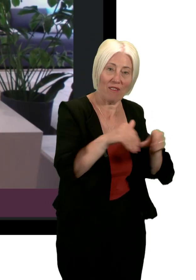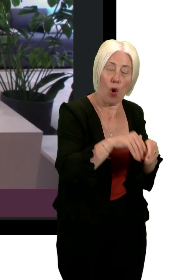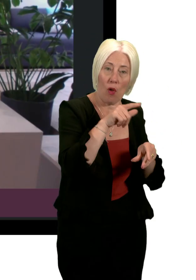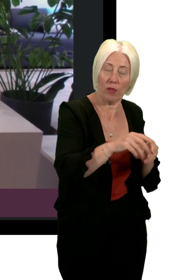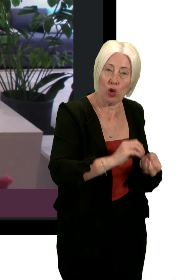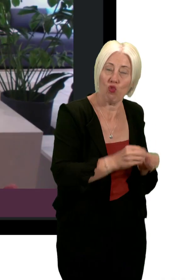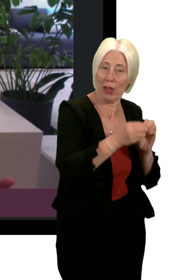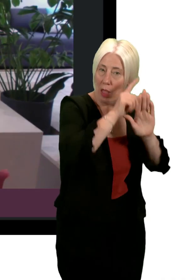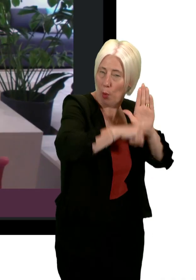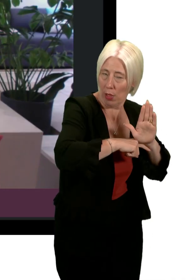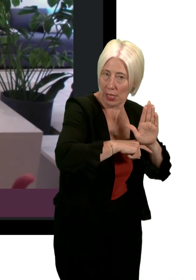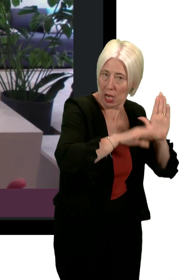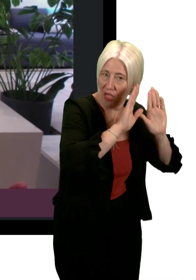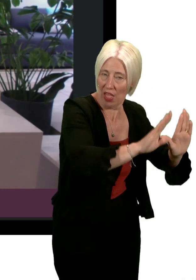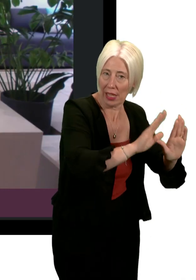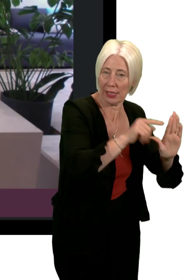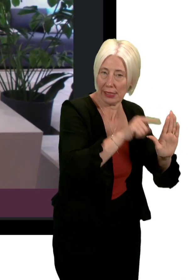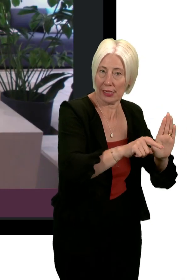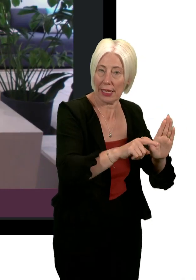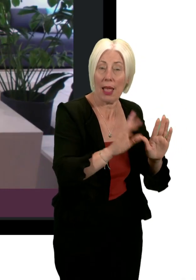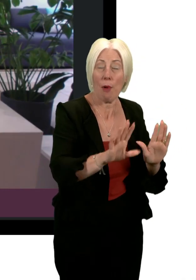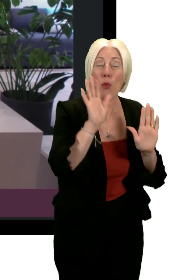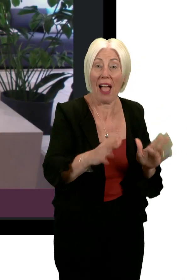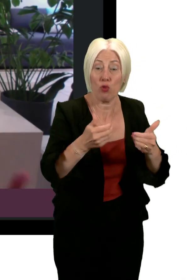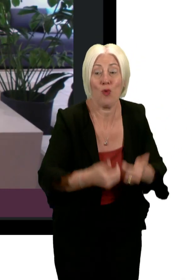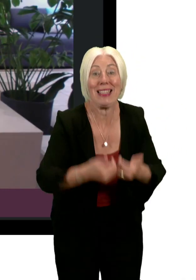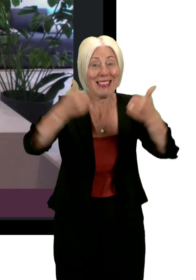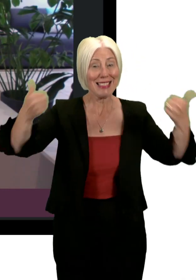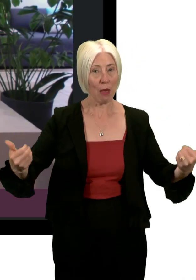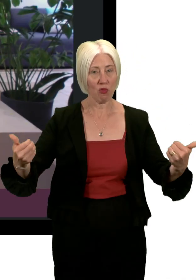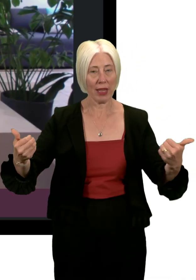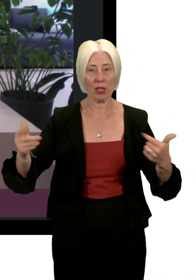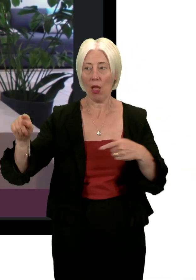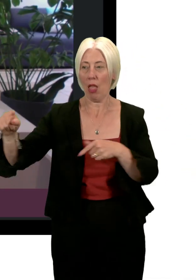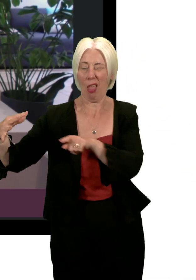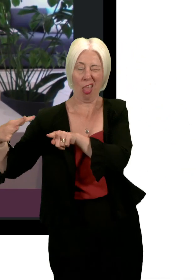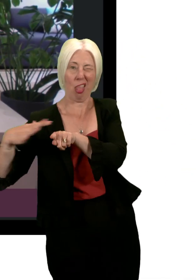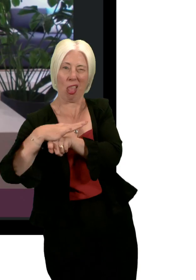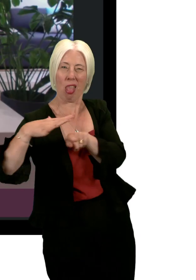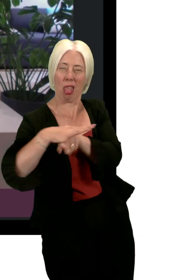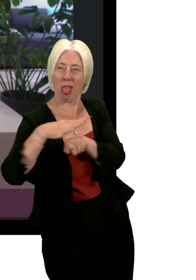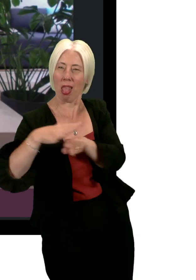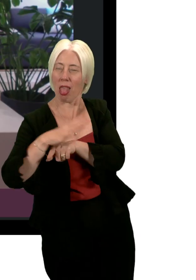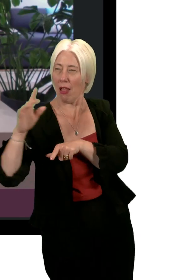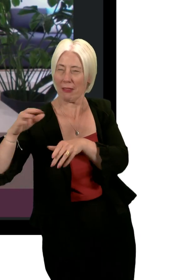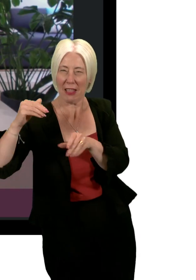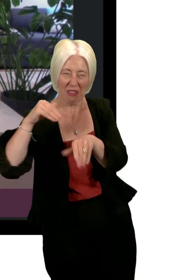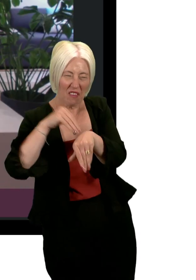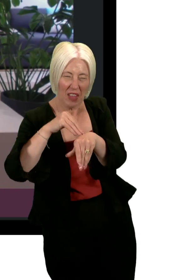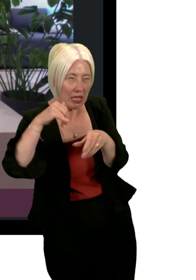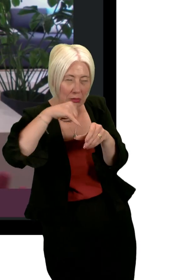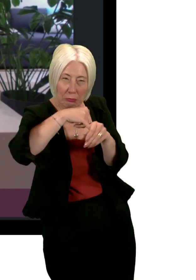we don't have that kind of separation, we get pollution, we get a watered down policy, we